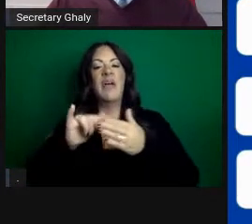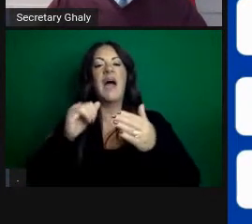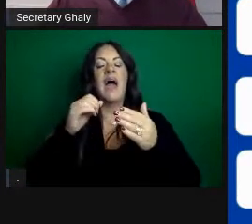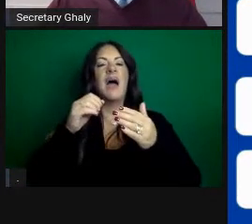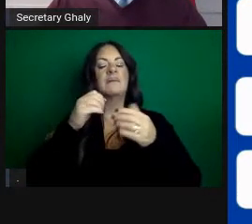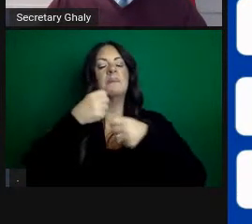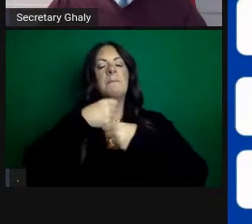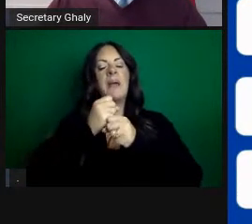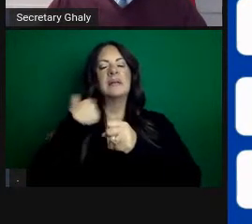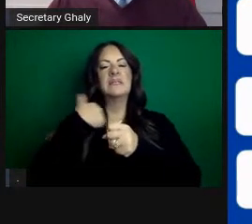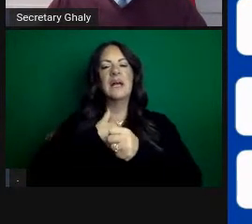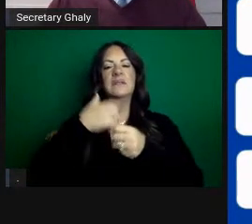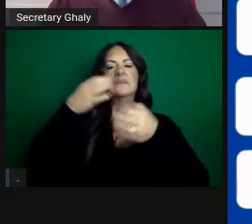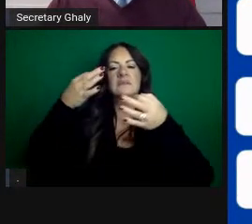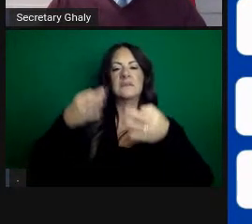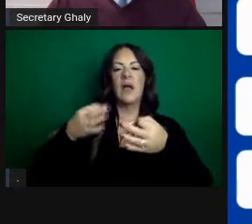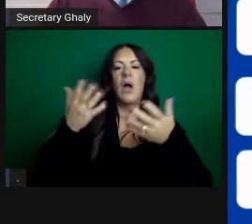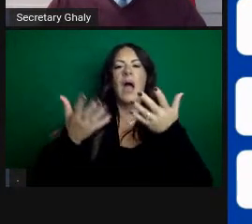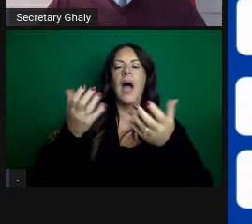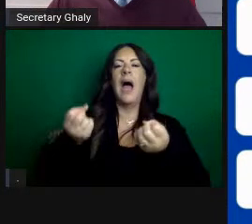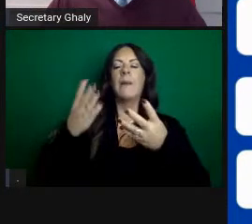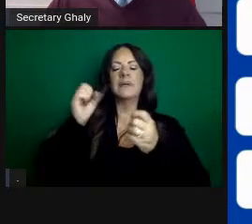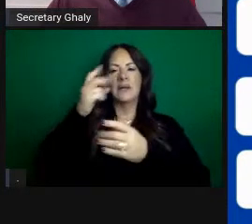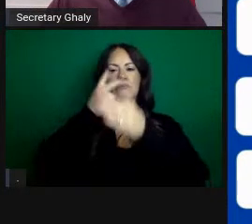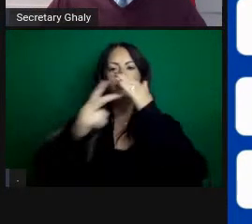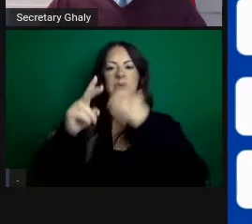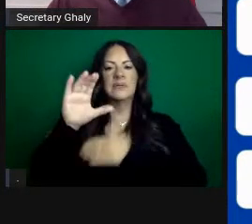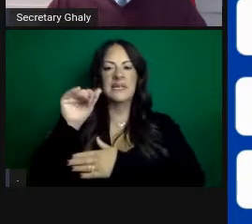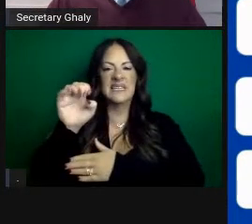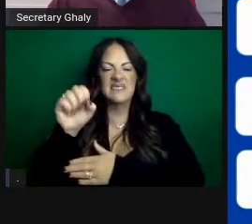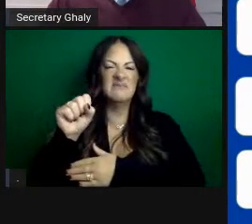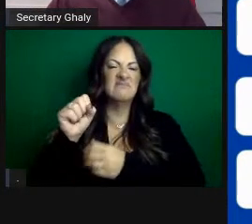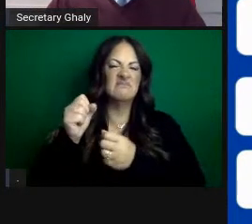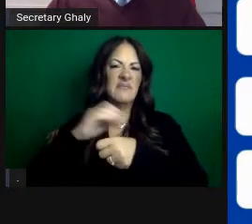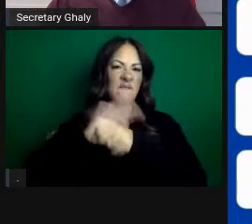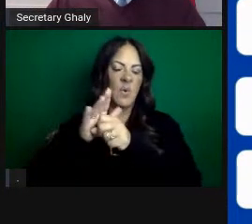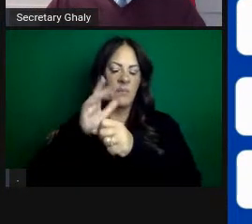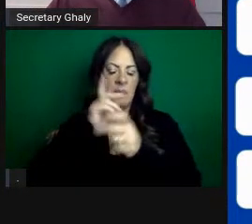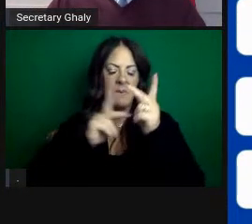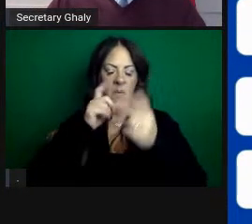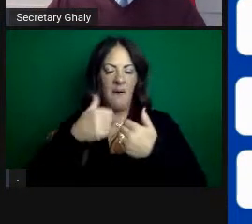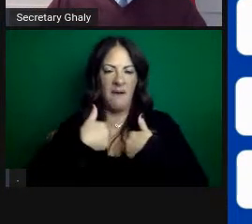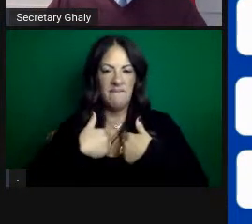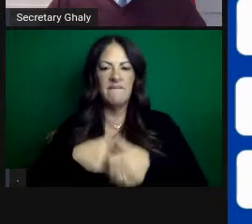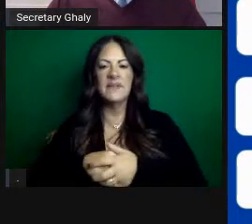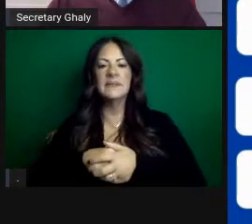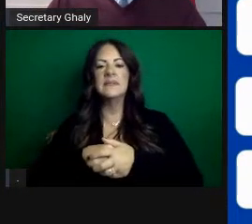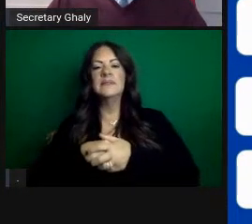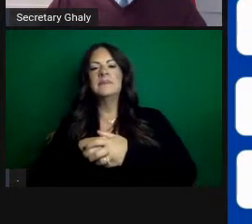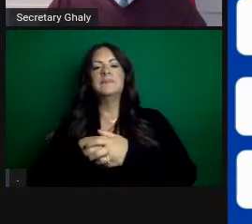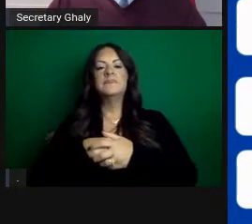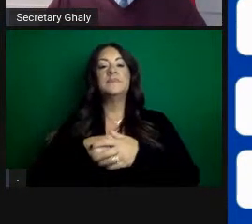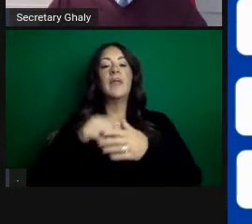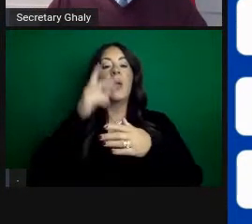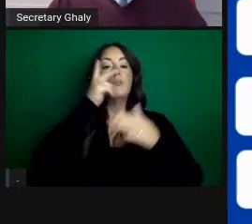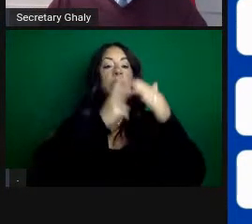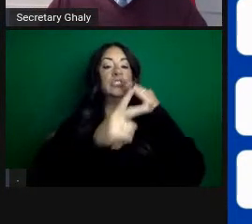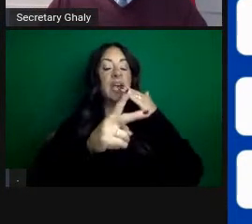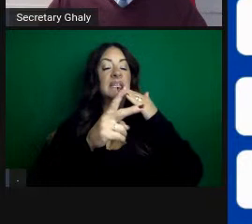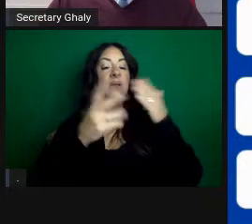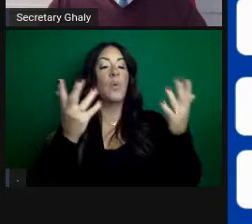of a formula of where people are being discharged at the ICU, compiling all of that, looking at our